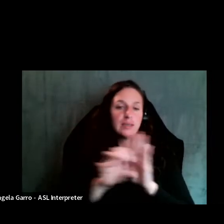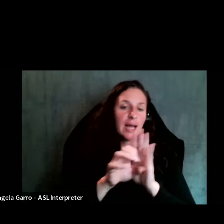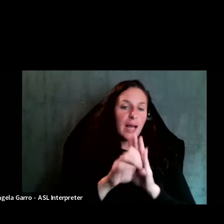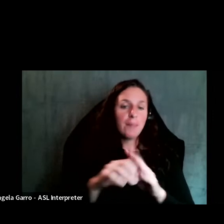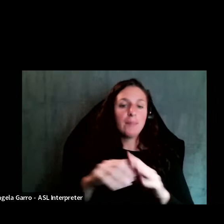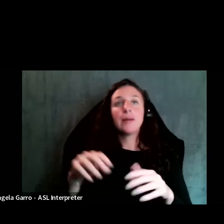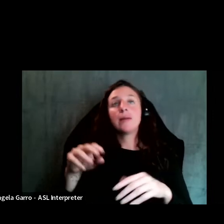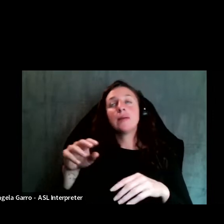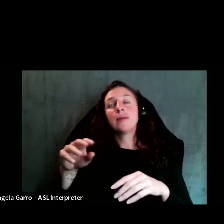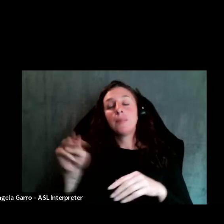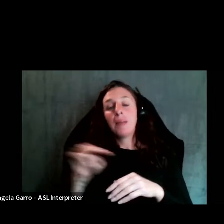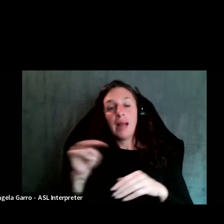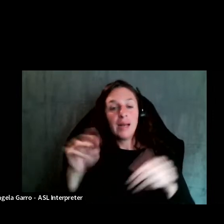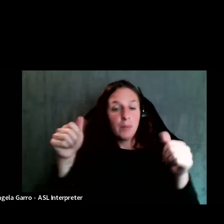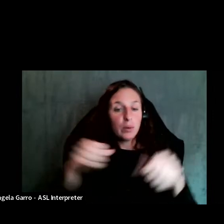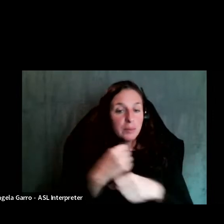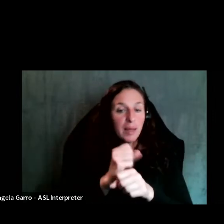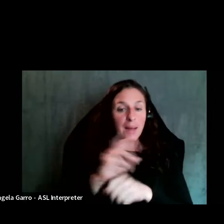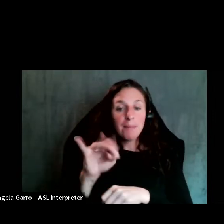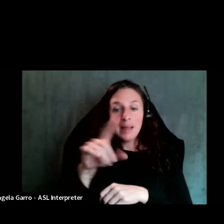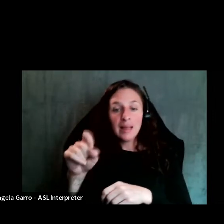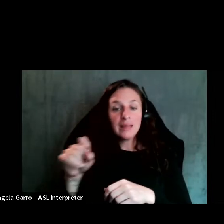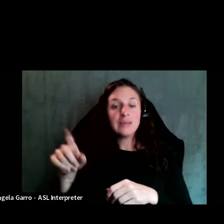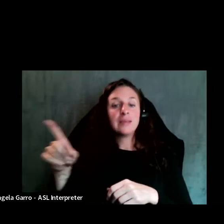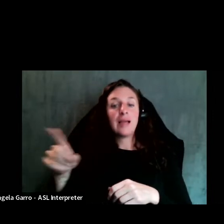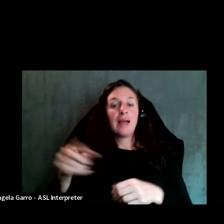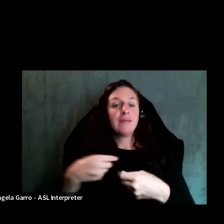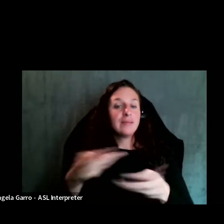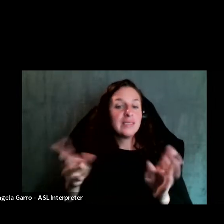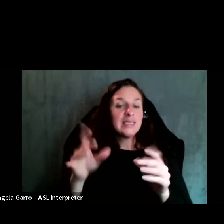poster making, Mills leadership was handing out stickers on Tuesday,